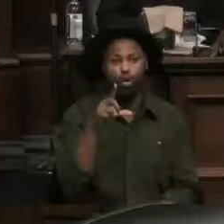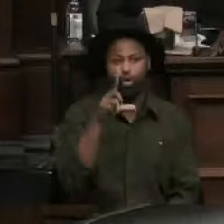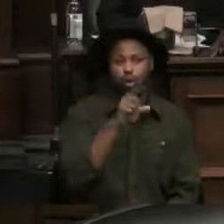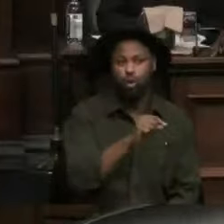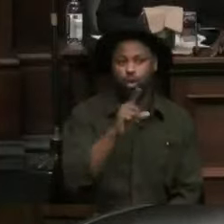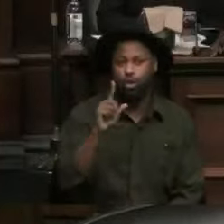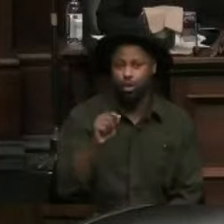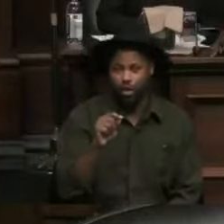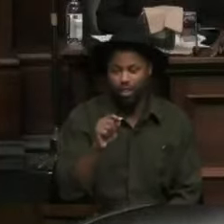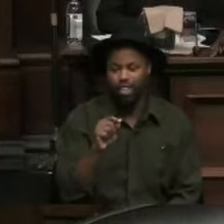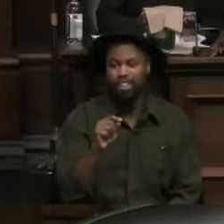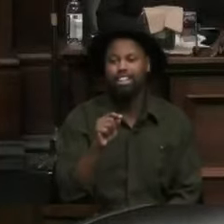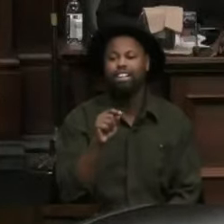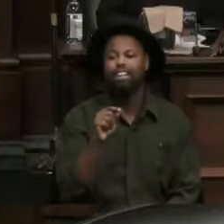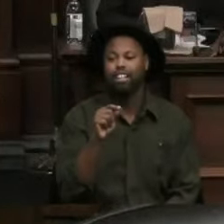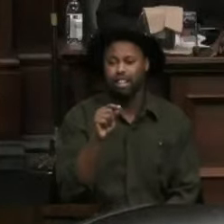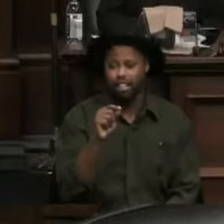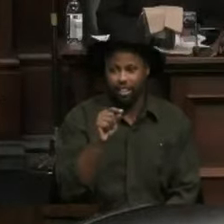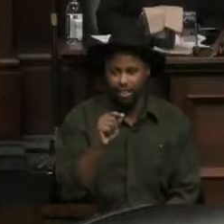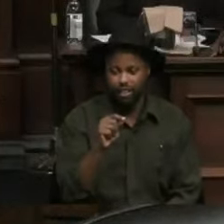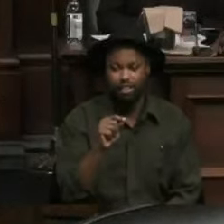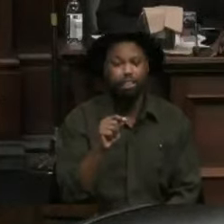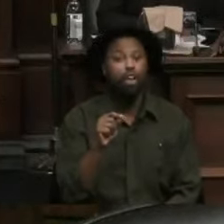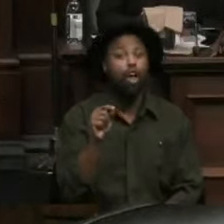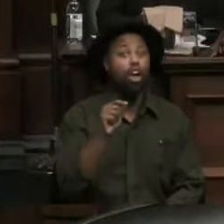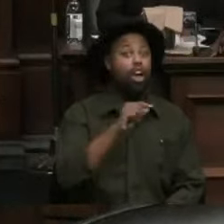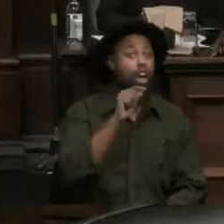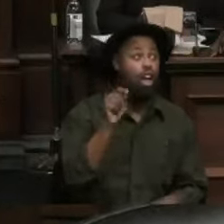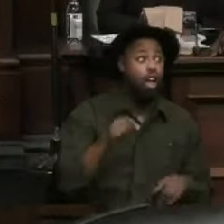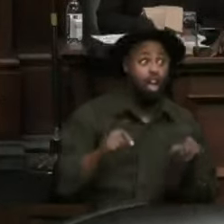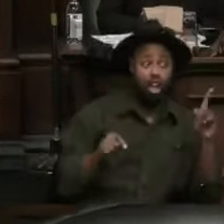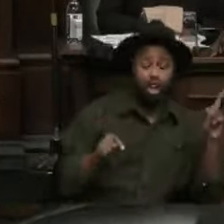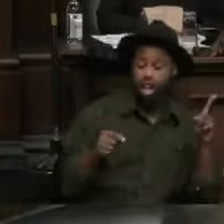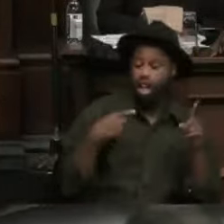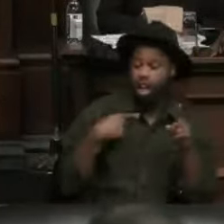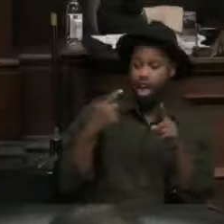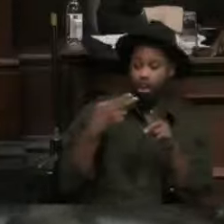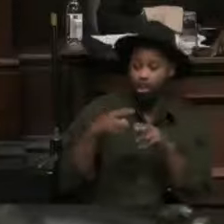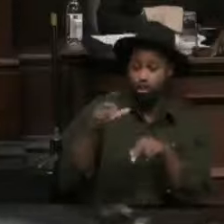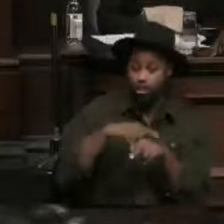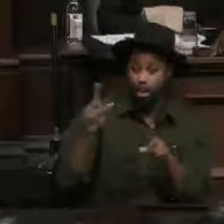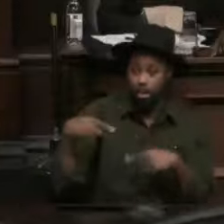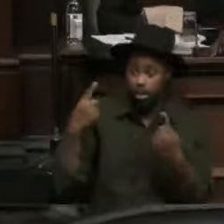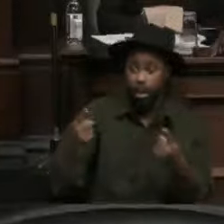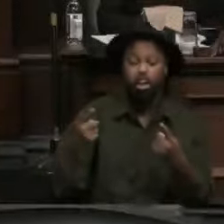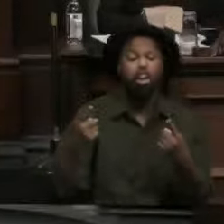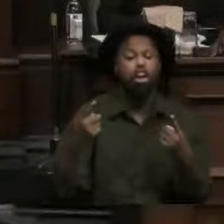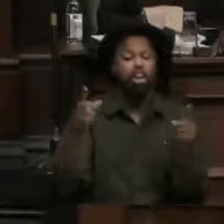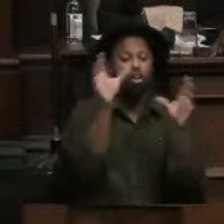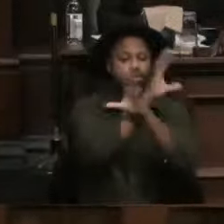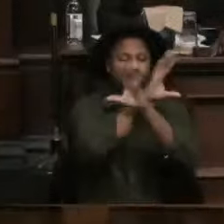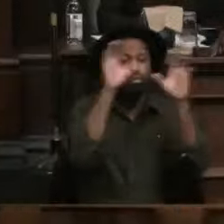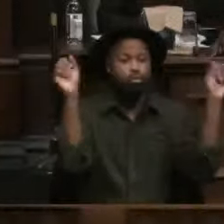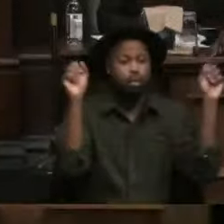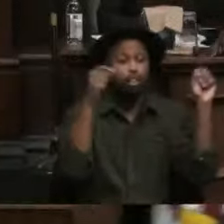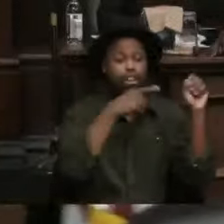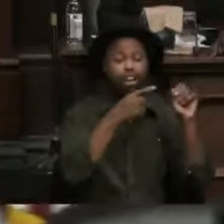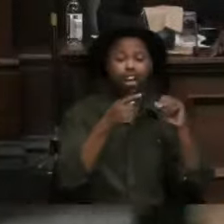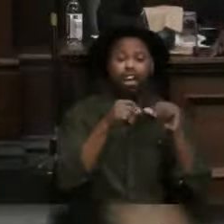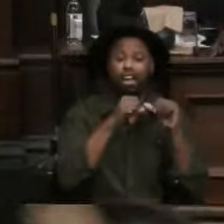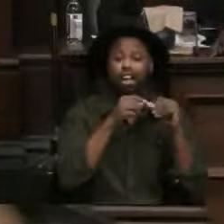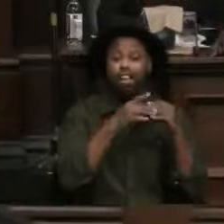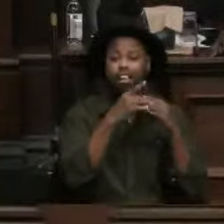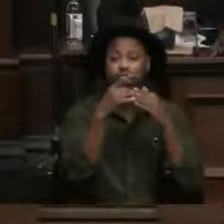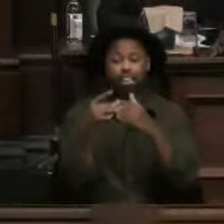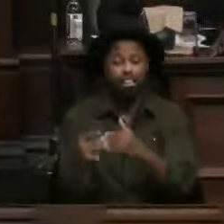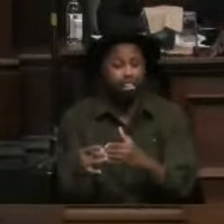2020, to fill an unexpired term. Whereas in a short time, President Melendez has led City Council to new